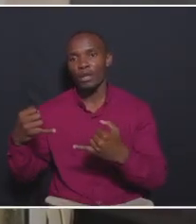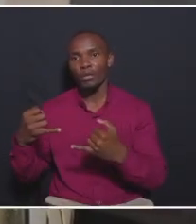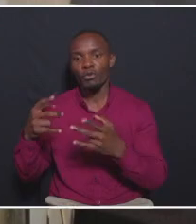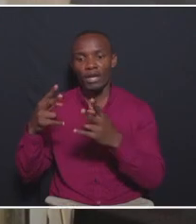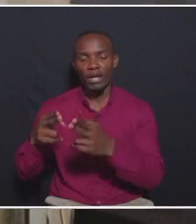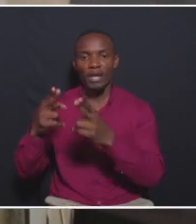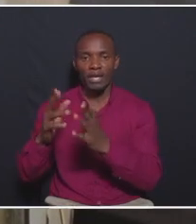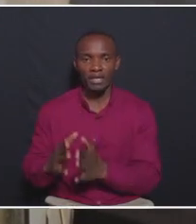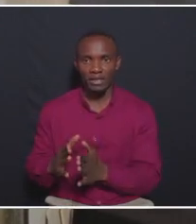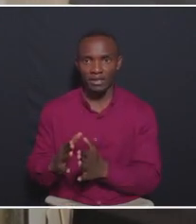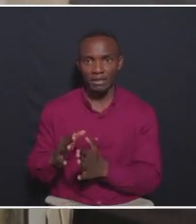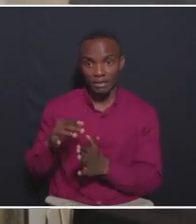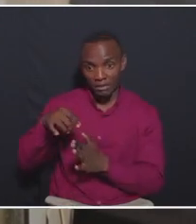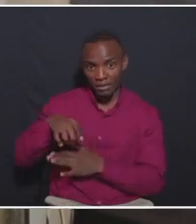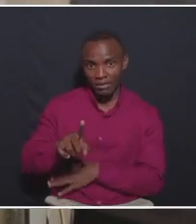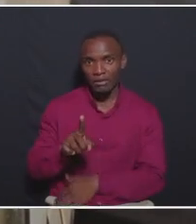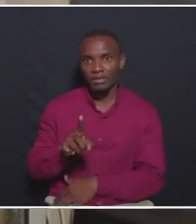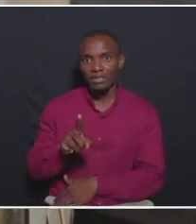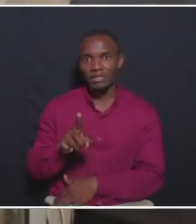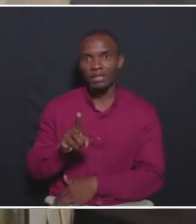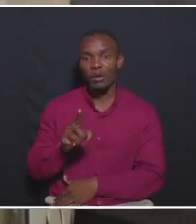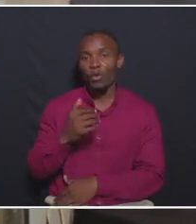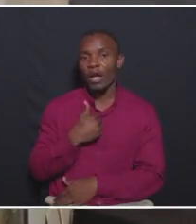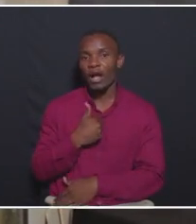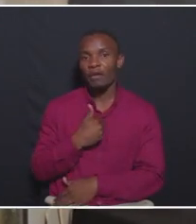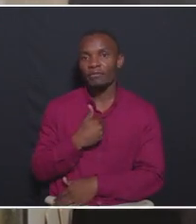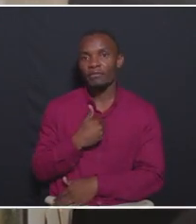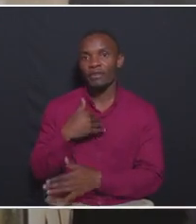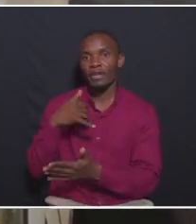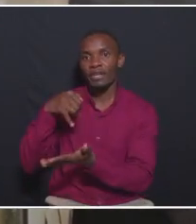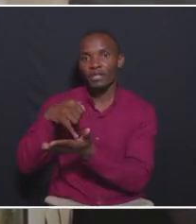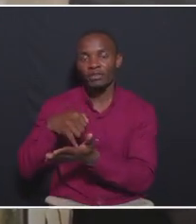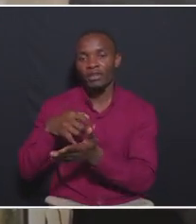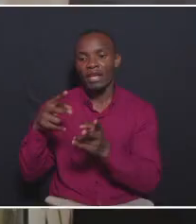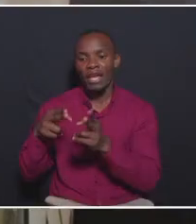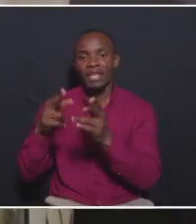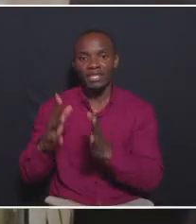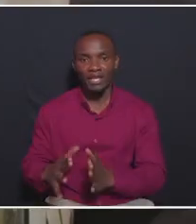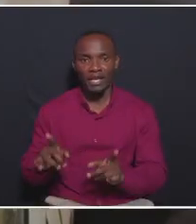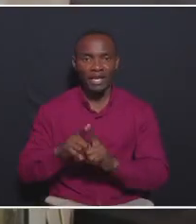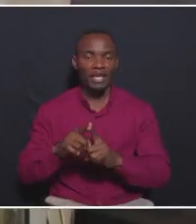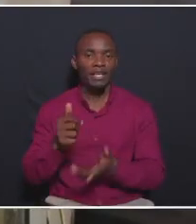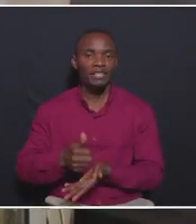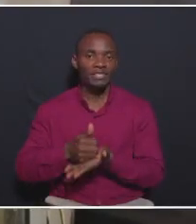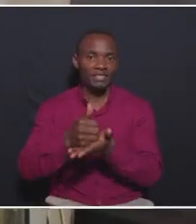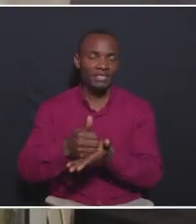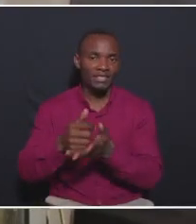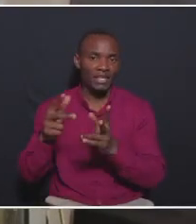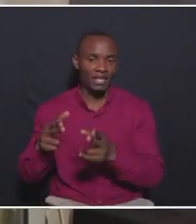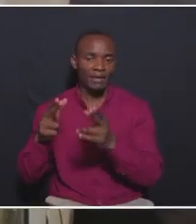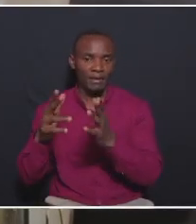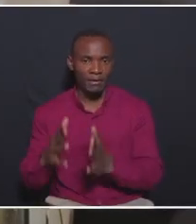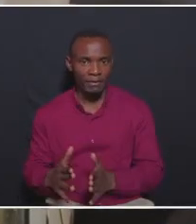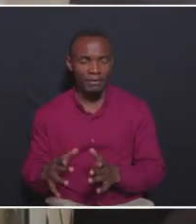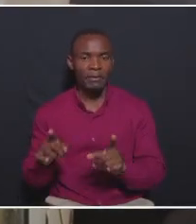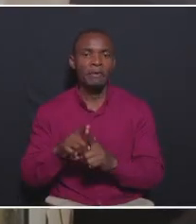cut. Now, in the offline editors, you have the editor, you can have the assistant editor, you can have an intern over there.